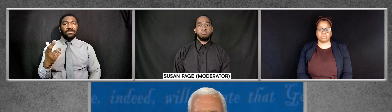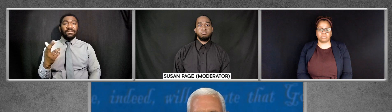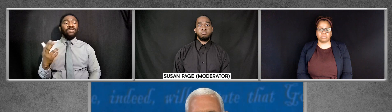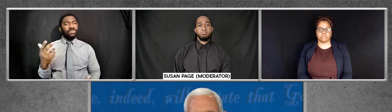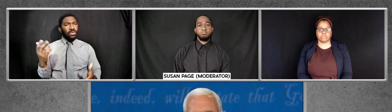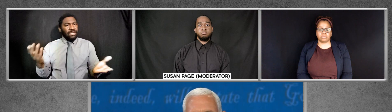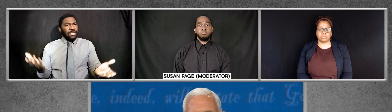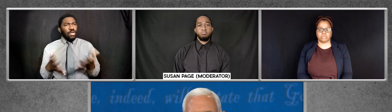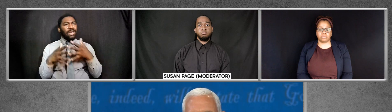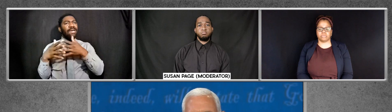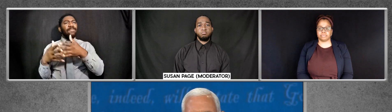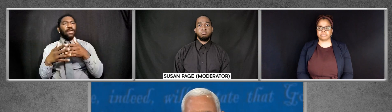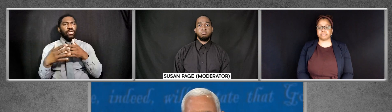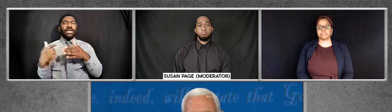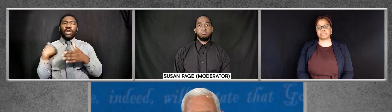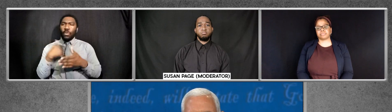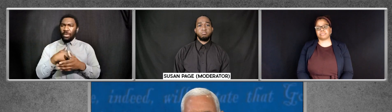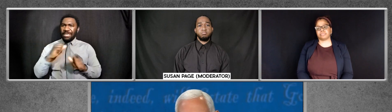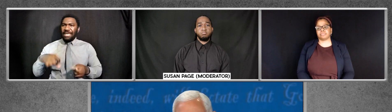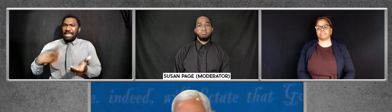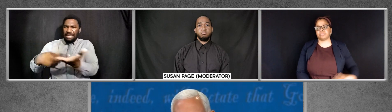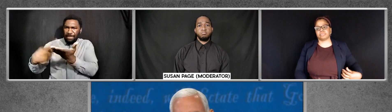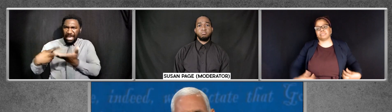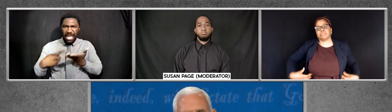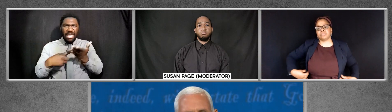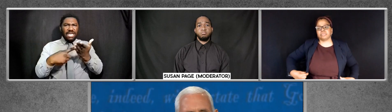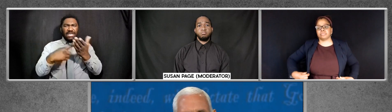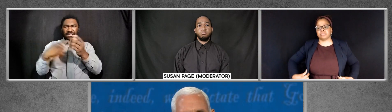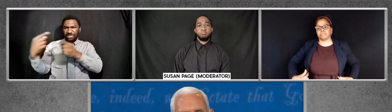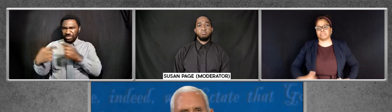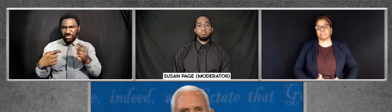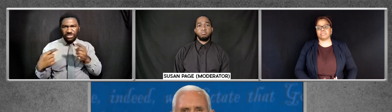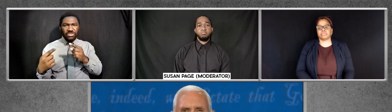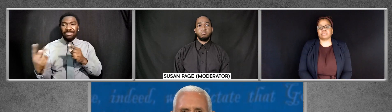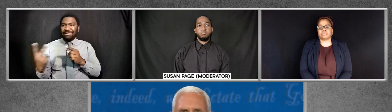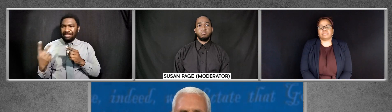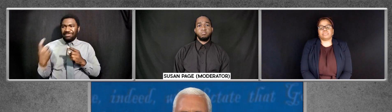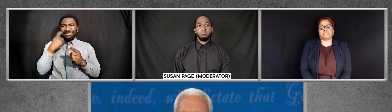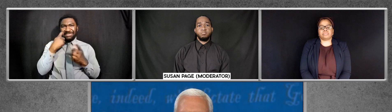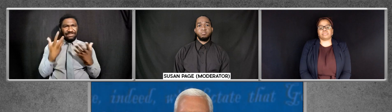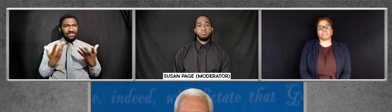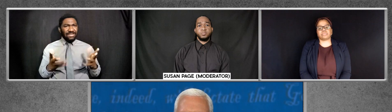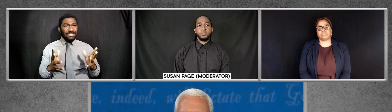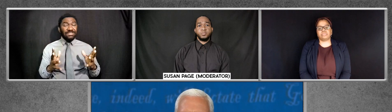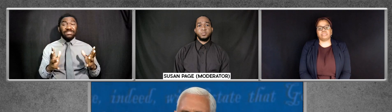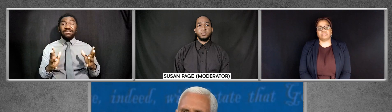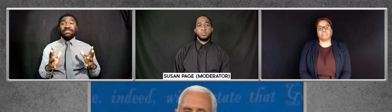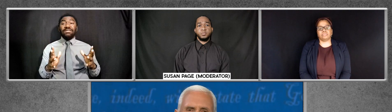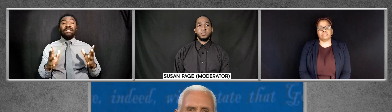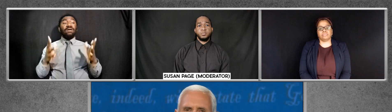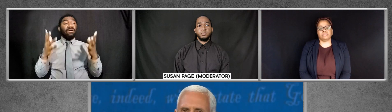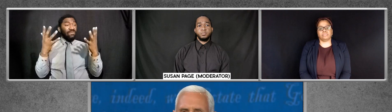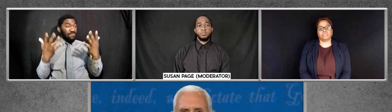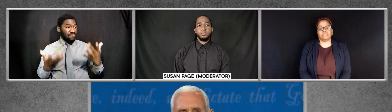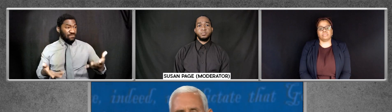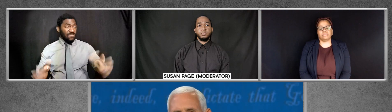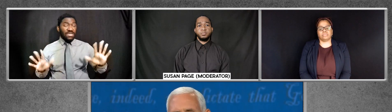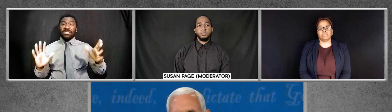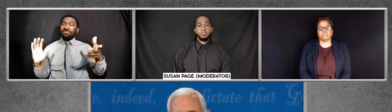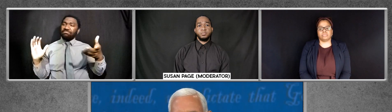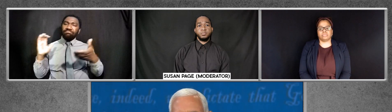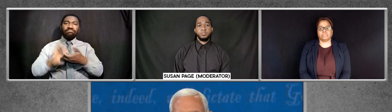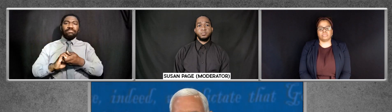have on this stage tonight. But when the debate is over, we come together as Americans. And that's what people do in big